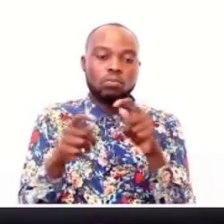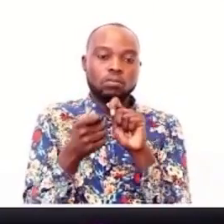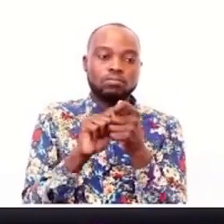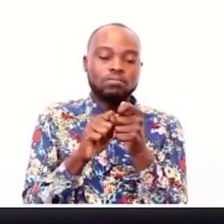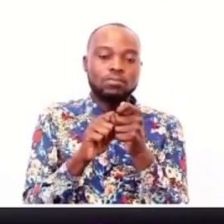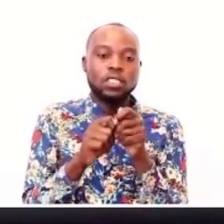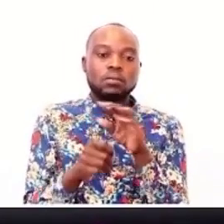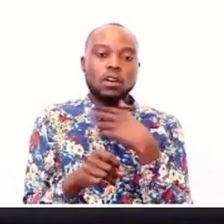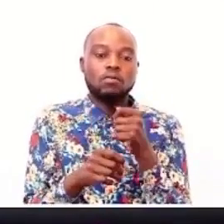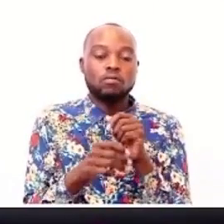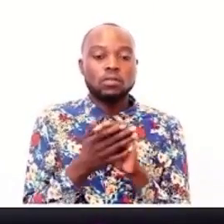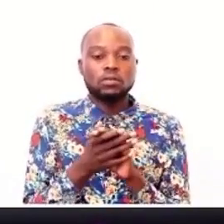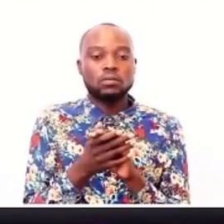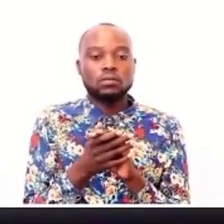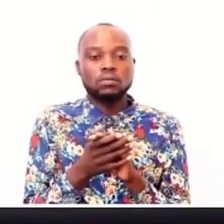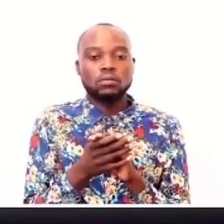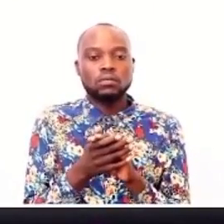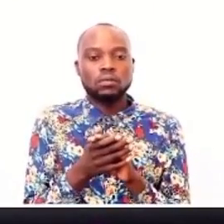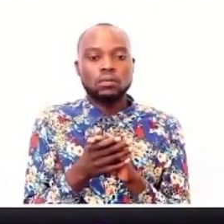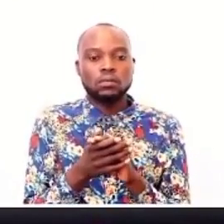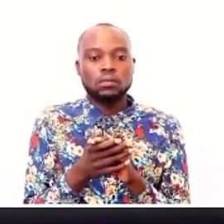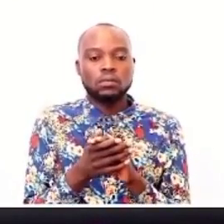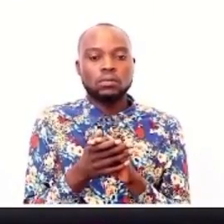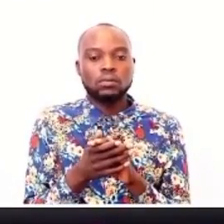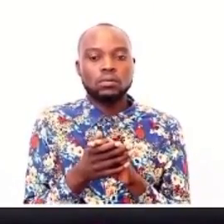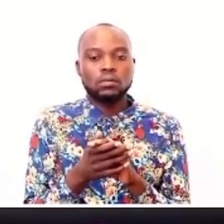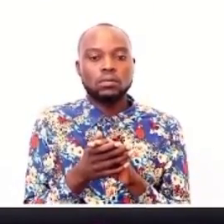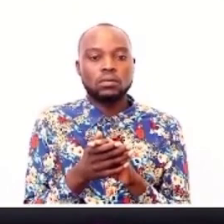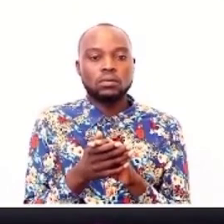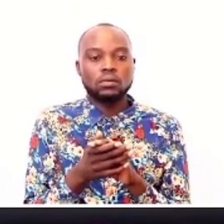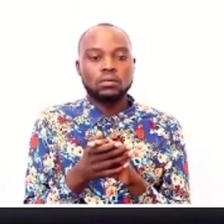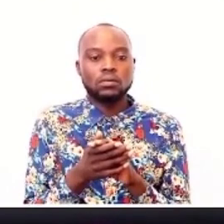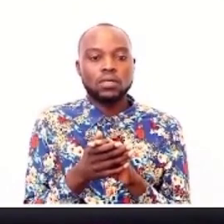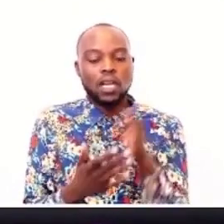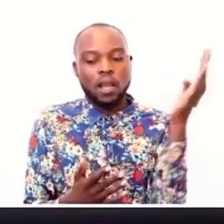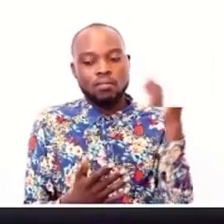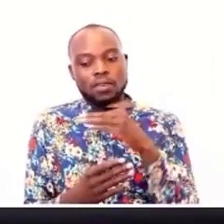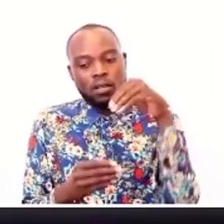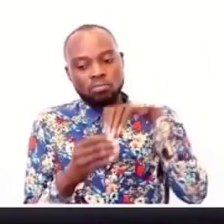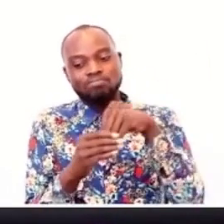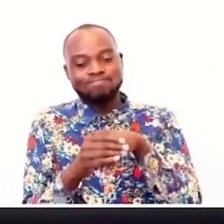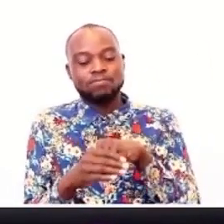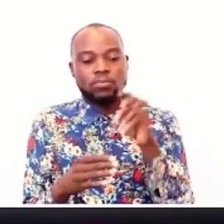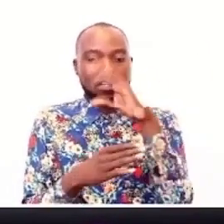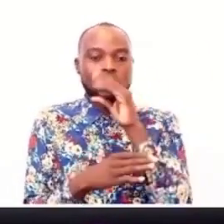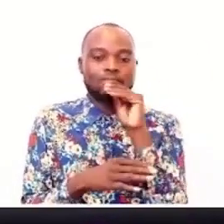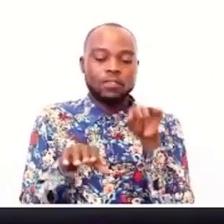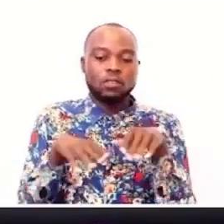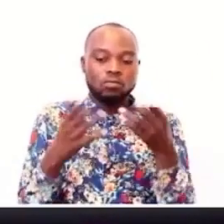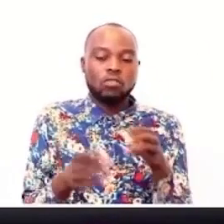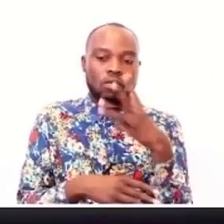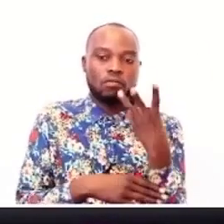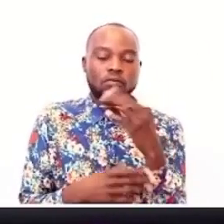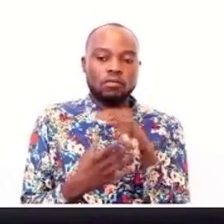do I come up with an intervention that addresses all three? So if